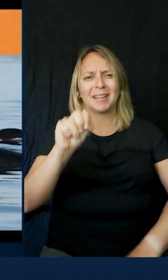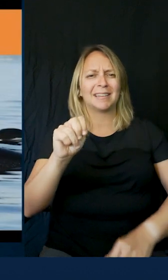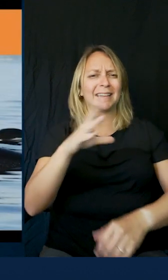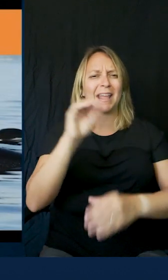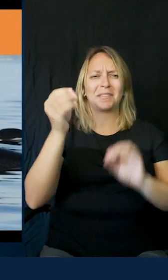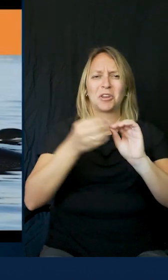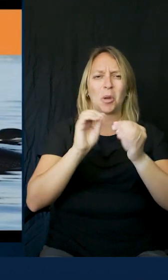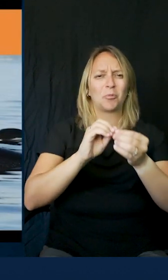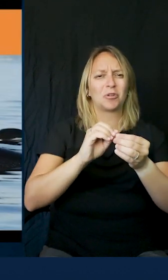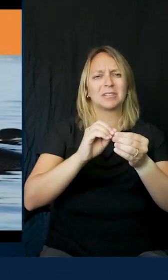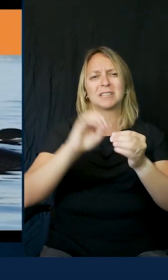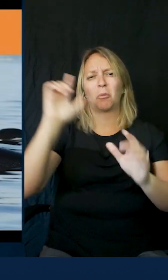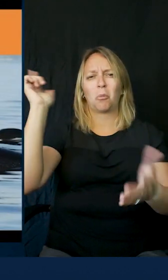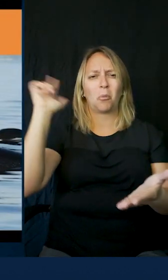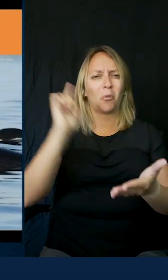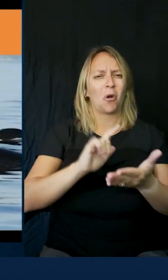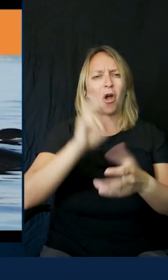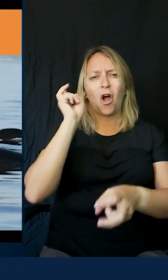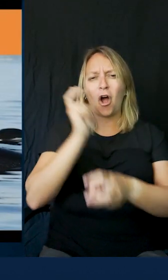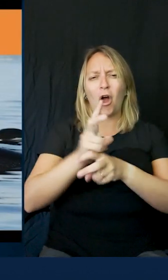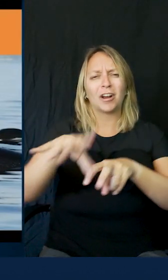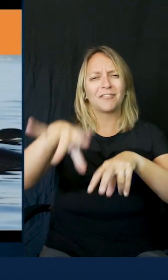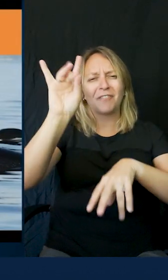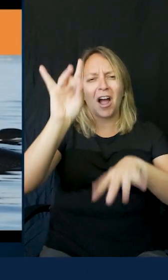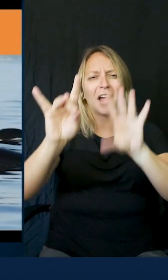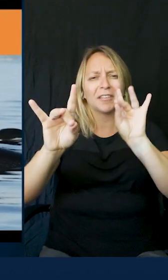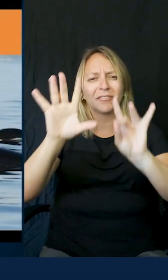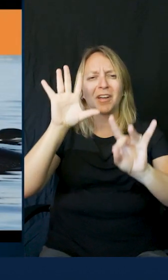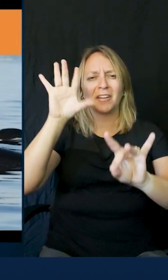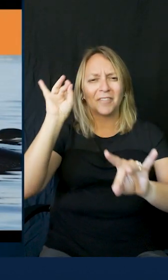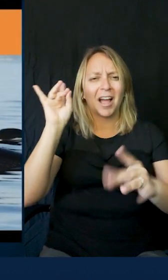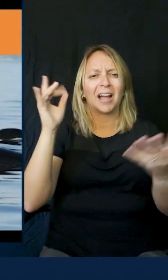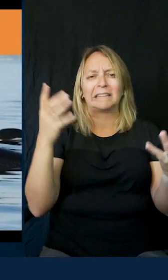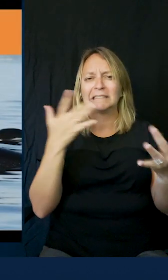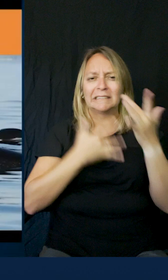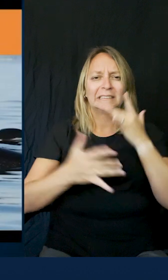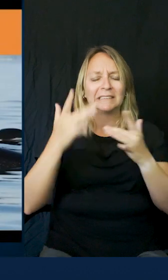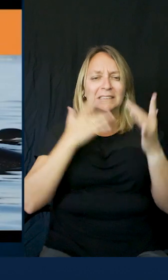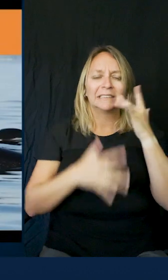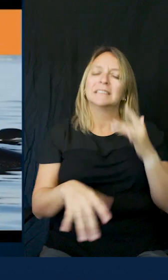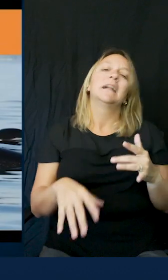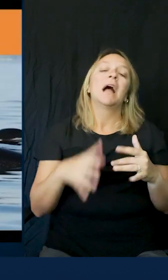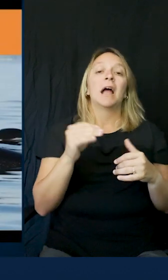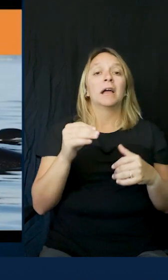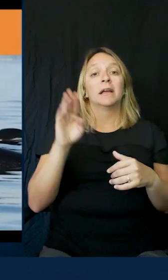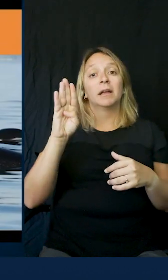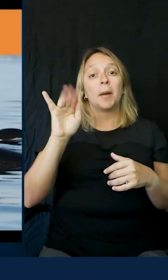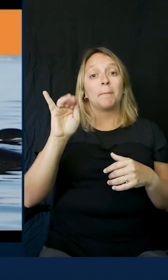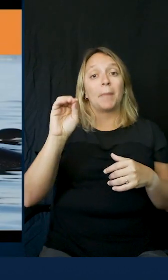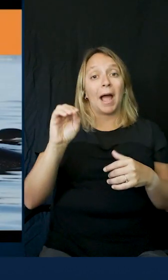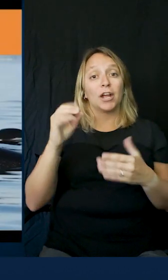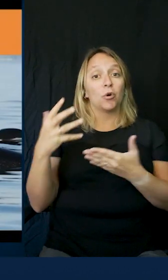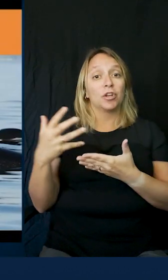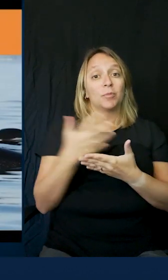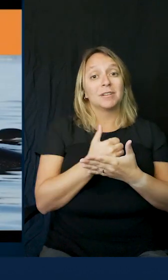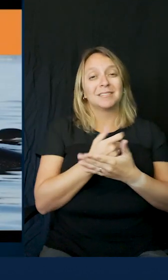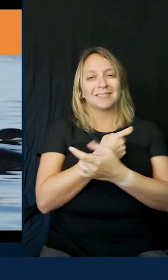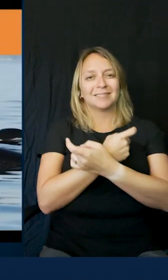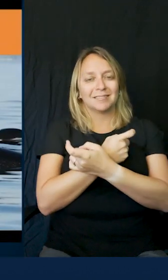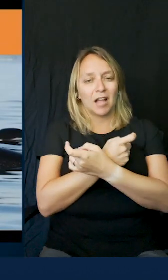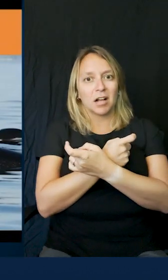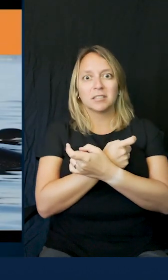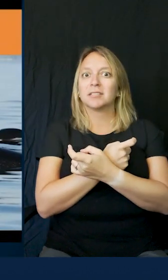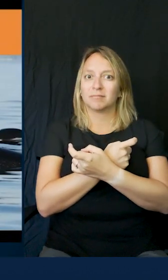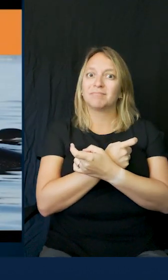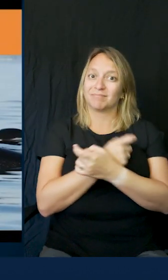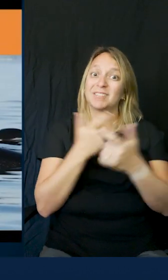So it's getting harder and harder for them to find that salmon that they really need. Bioaccumulation of toxins is another big issue for them. So PCBs and